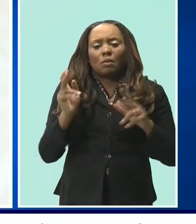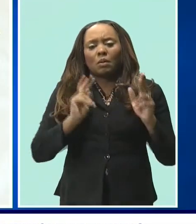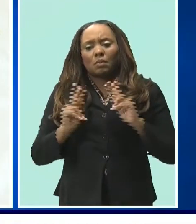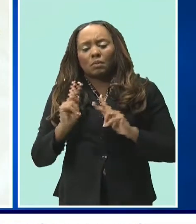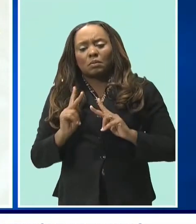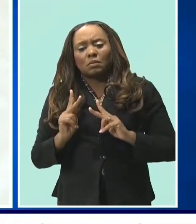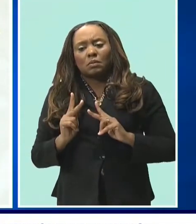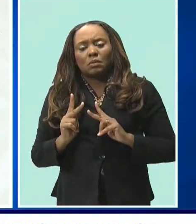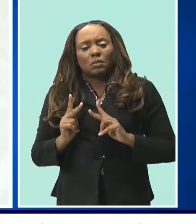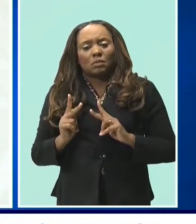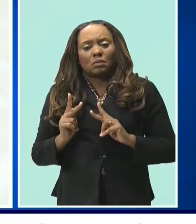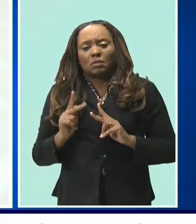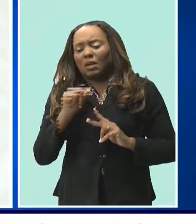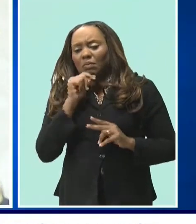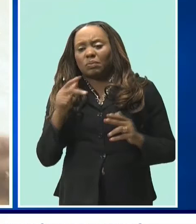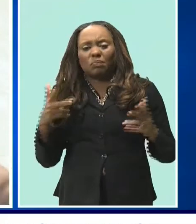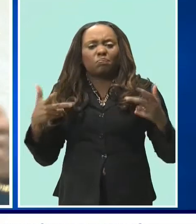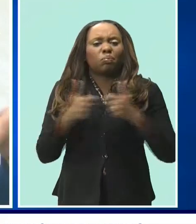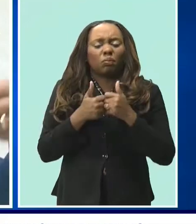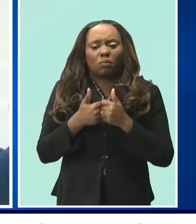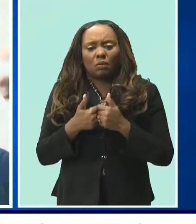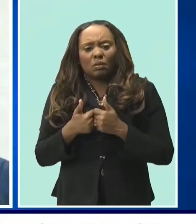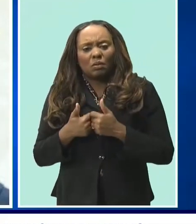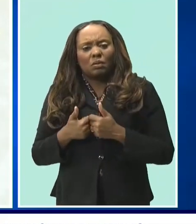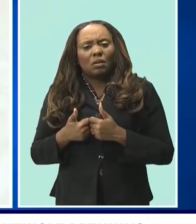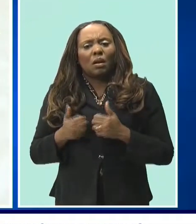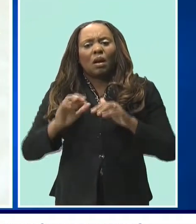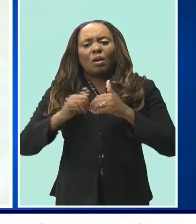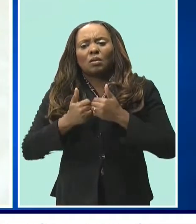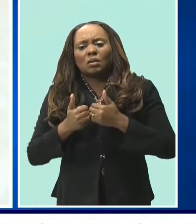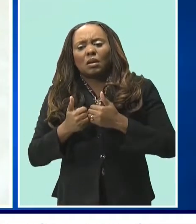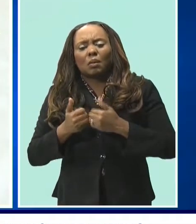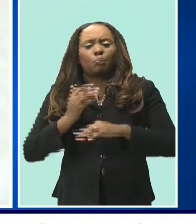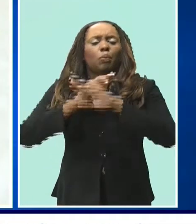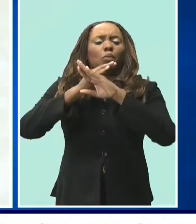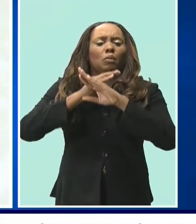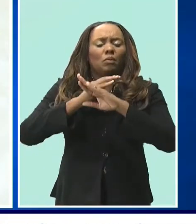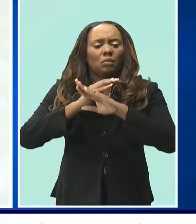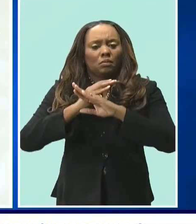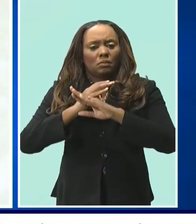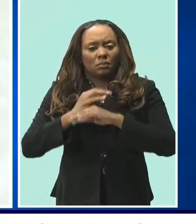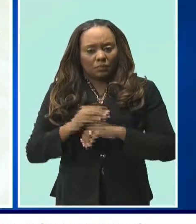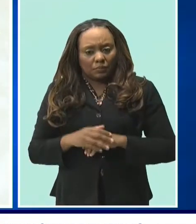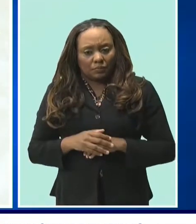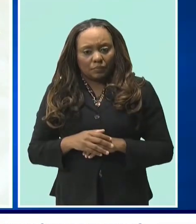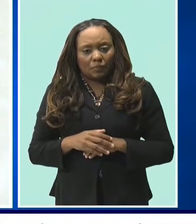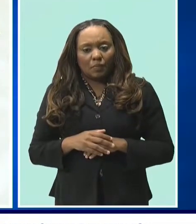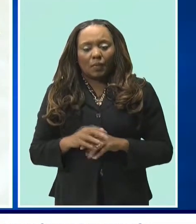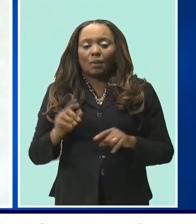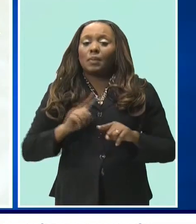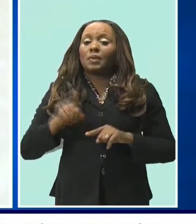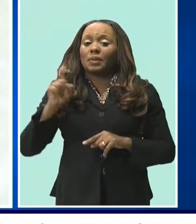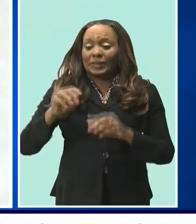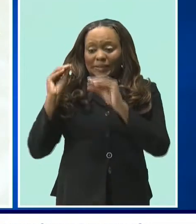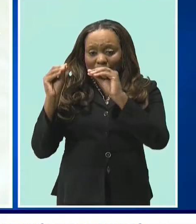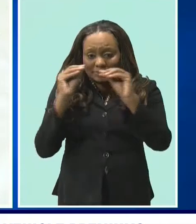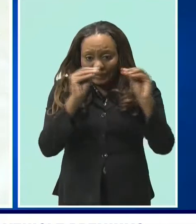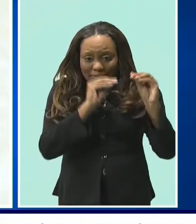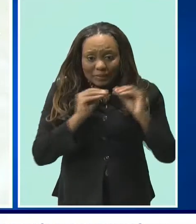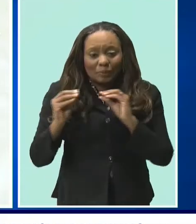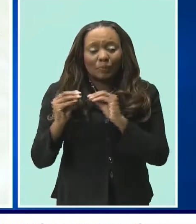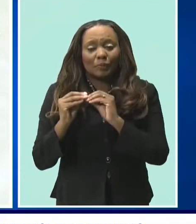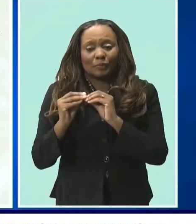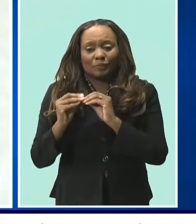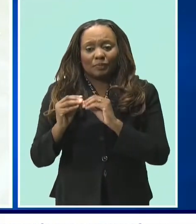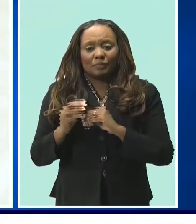and so we do a lot of that, getting out to individuals. But I guess we need to do a lot more. Perhaps